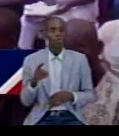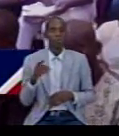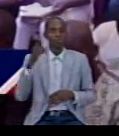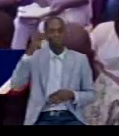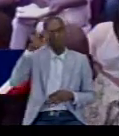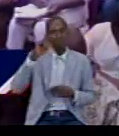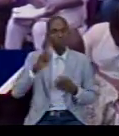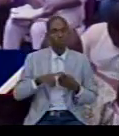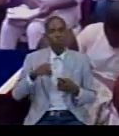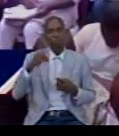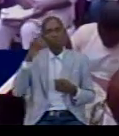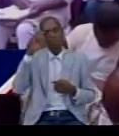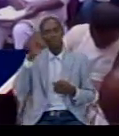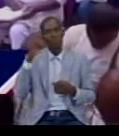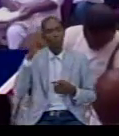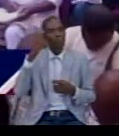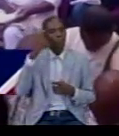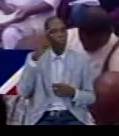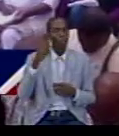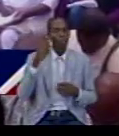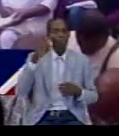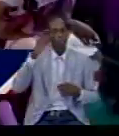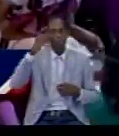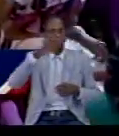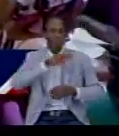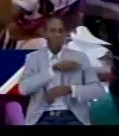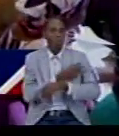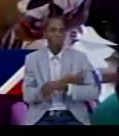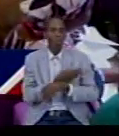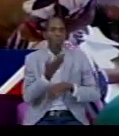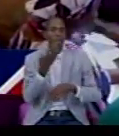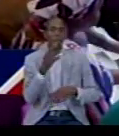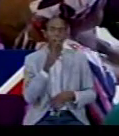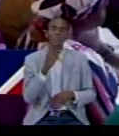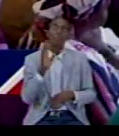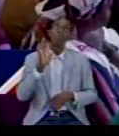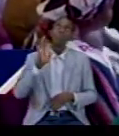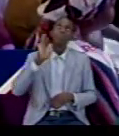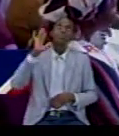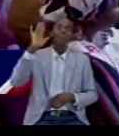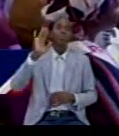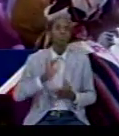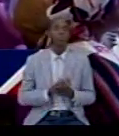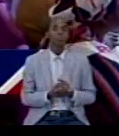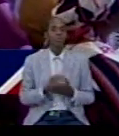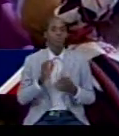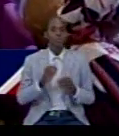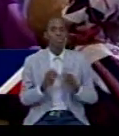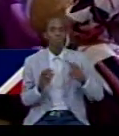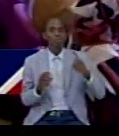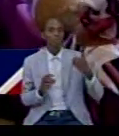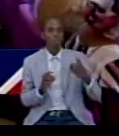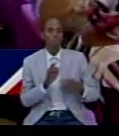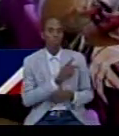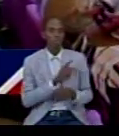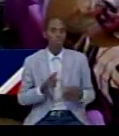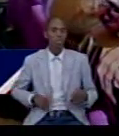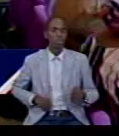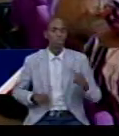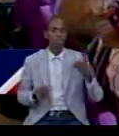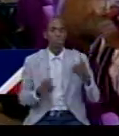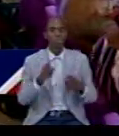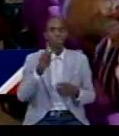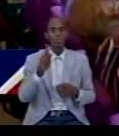it's perpetual. For wisdom and might are his. In 1 Kings chapter 8, reading